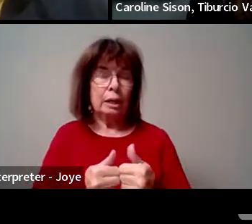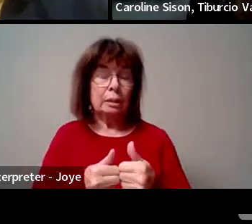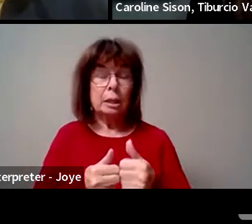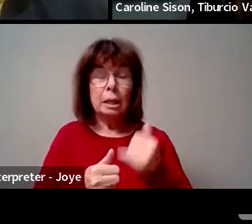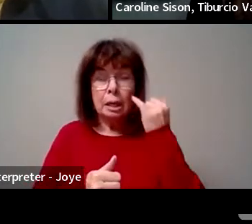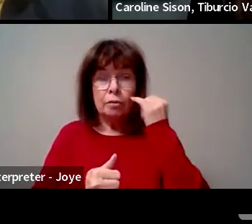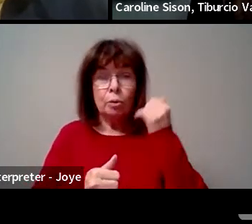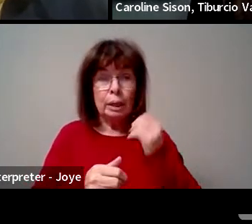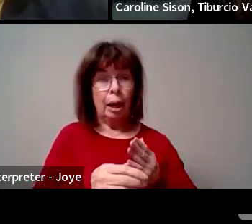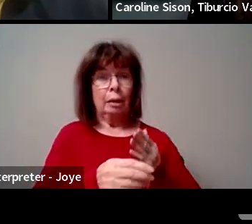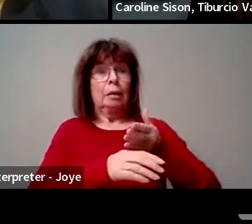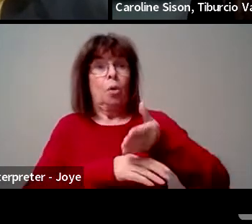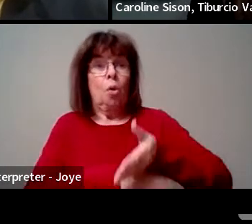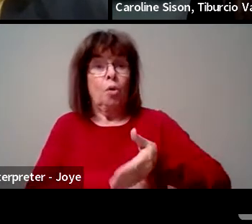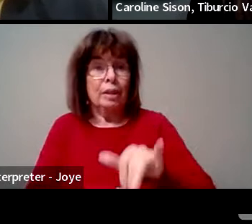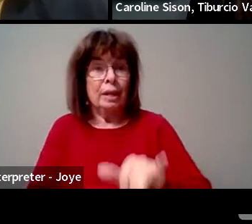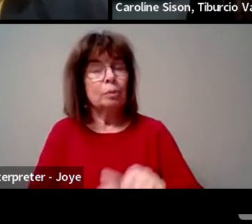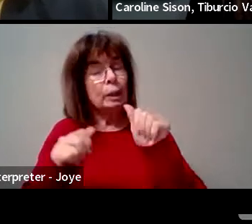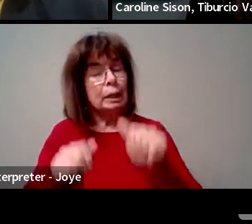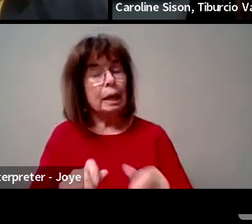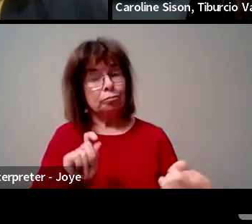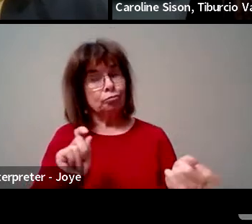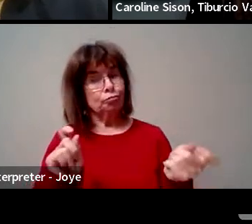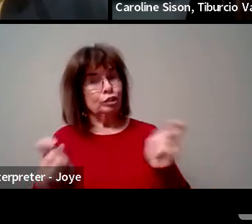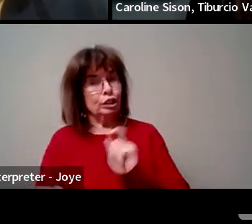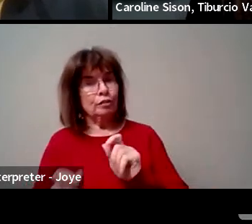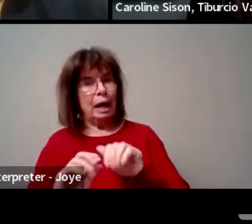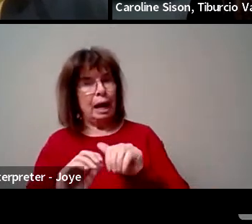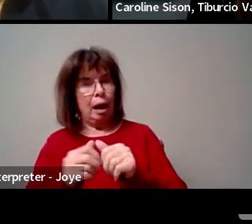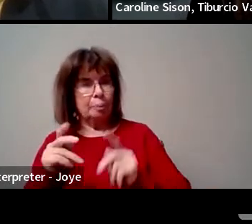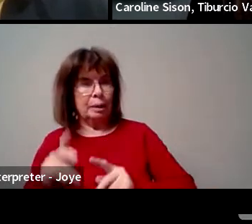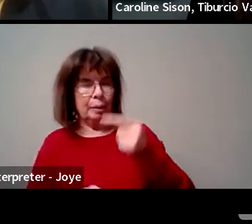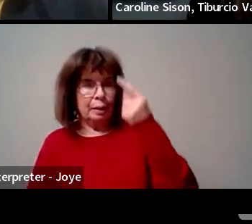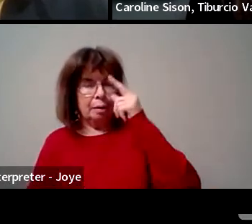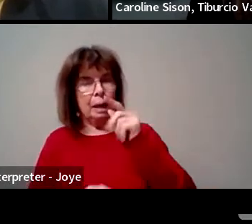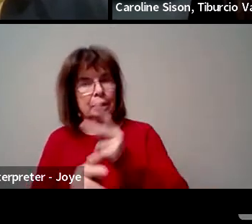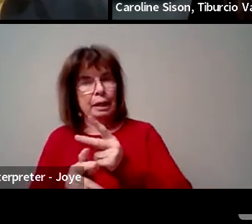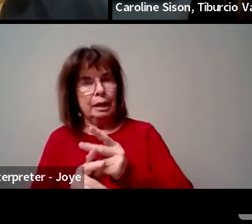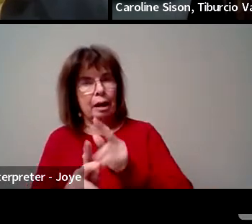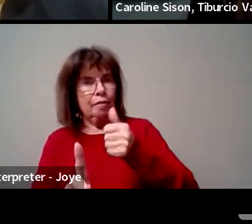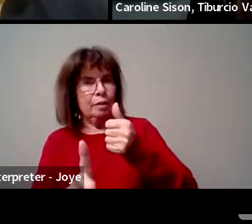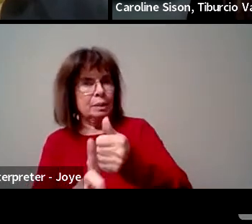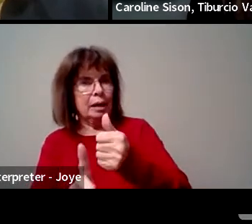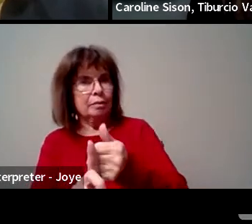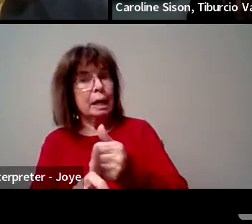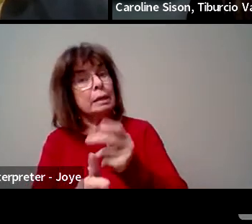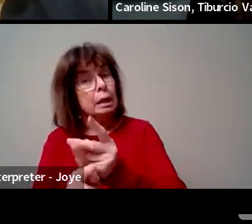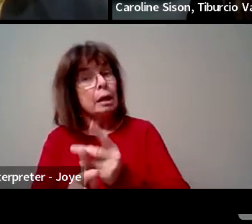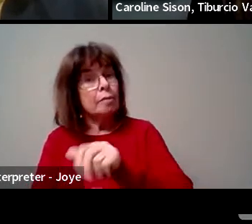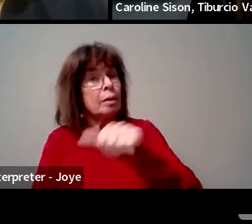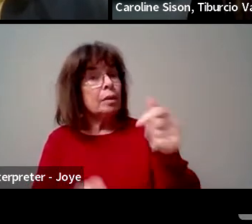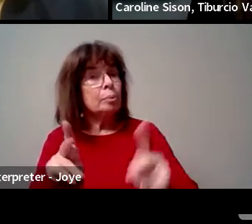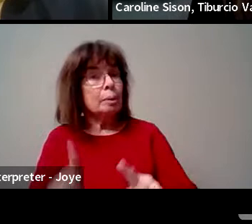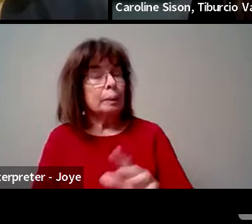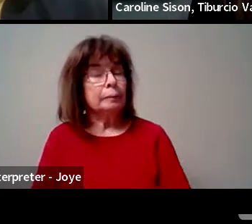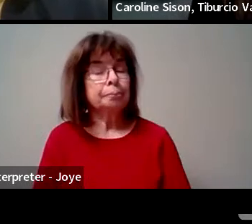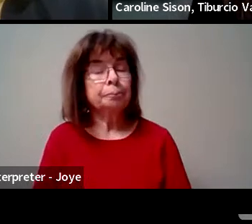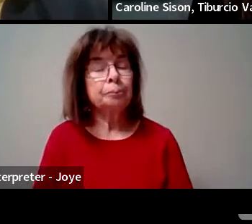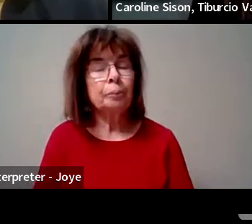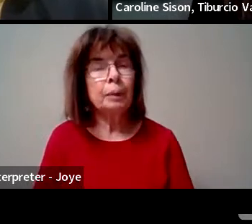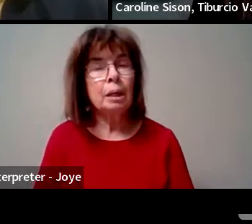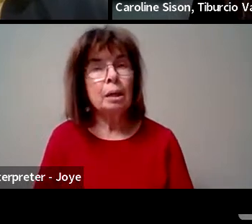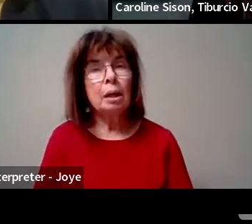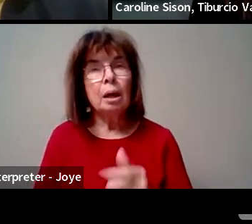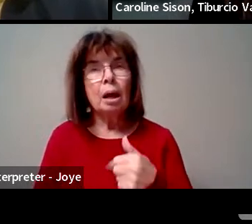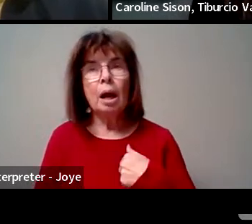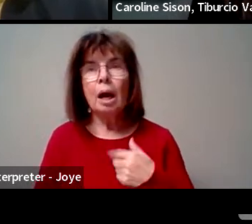could shift how people think about taking care of themselves and taking care of other people. And I just want to name that, you know,